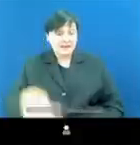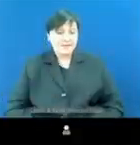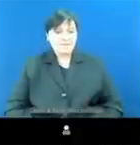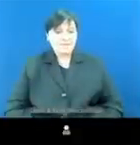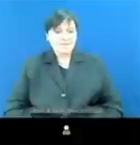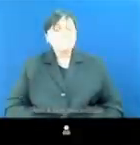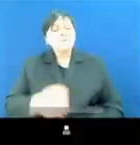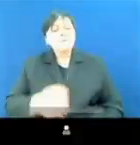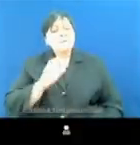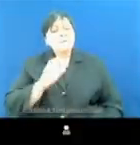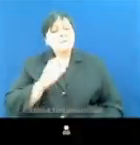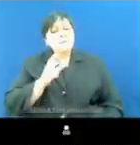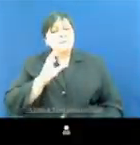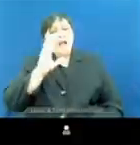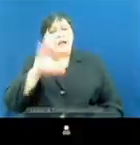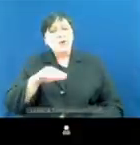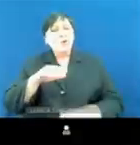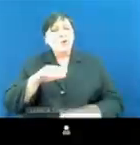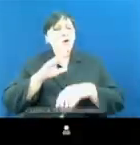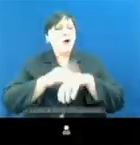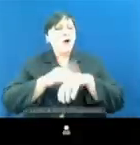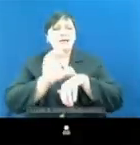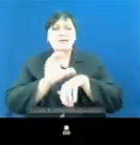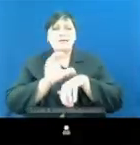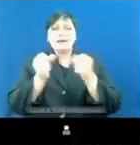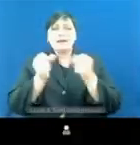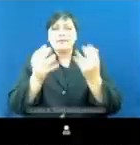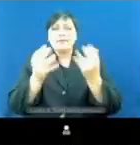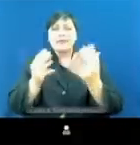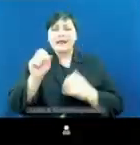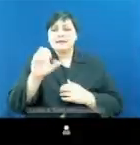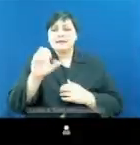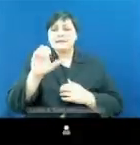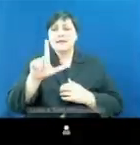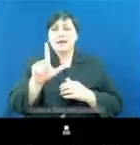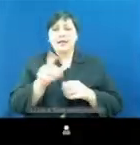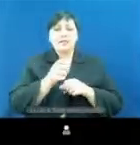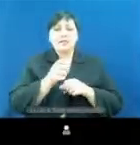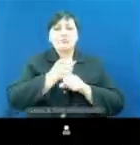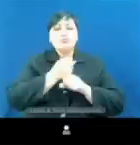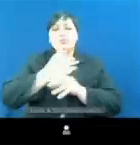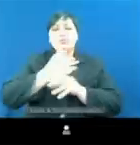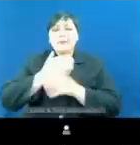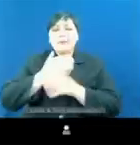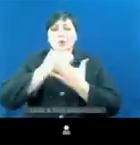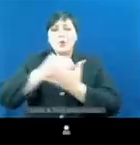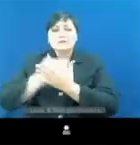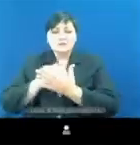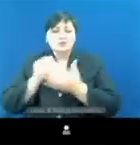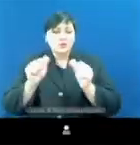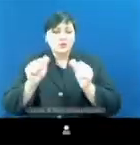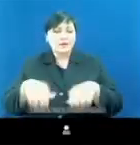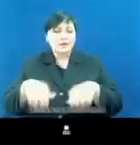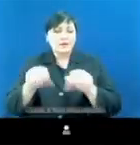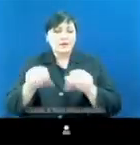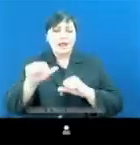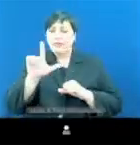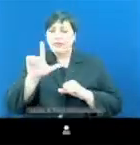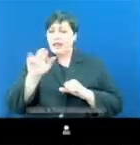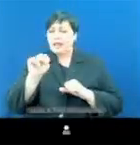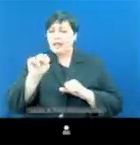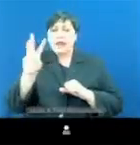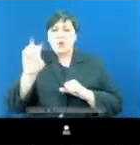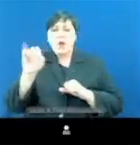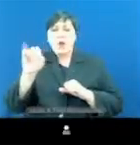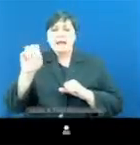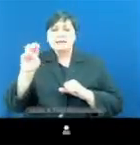online SCL prep courses available. I think Lynn Wiseman is online, and she has